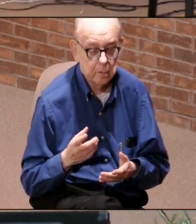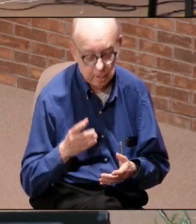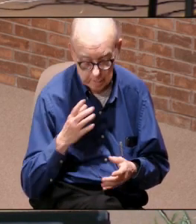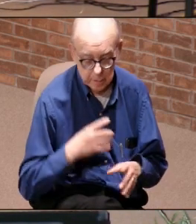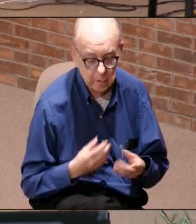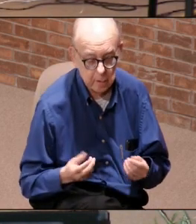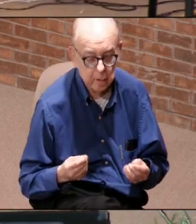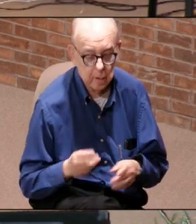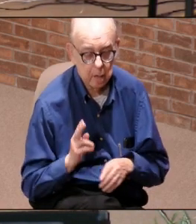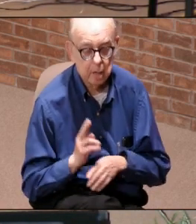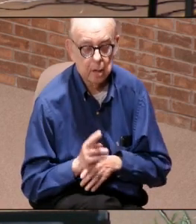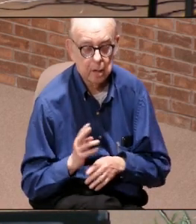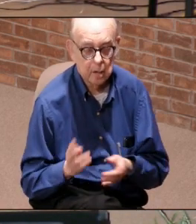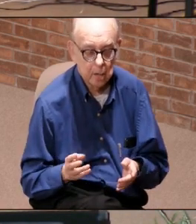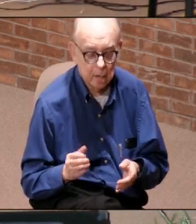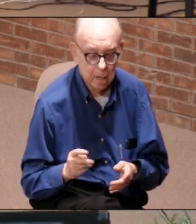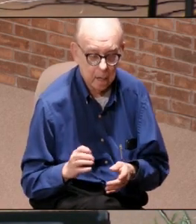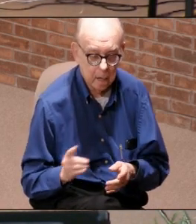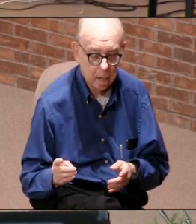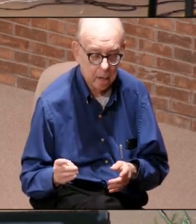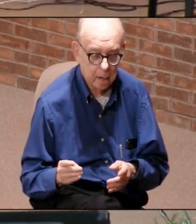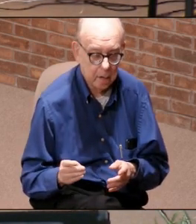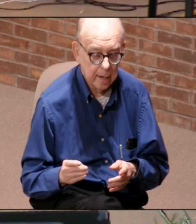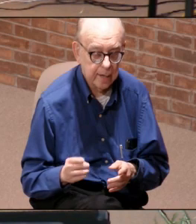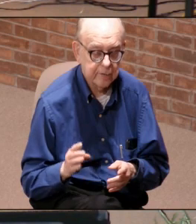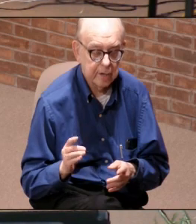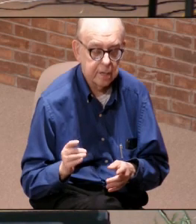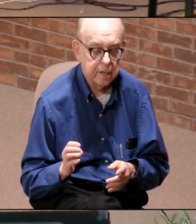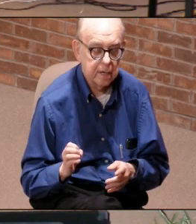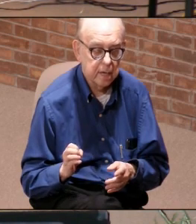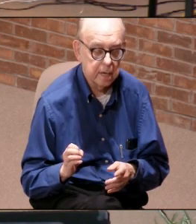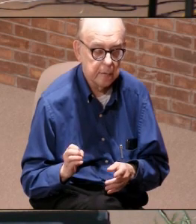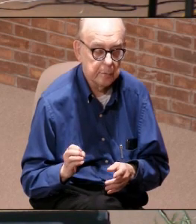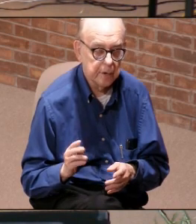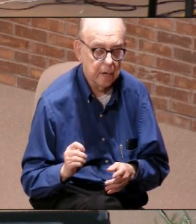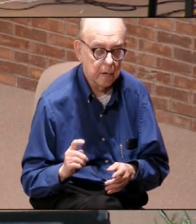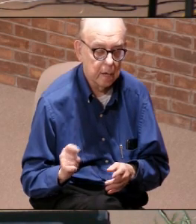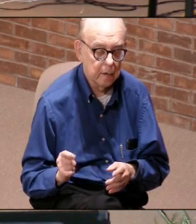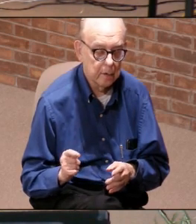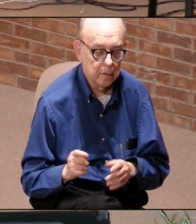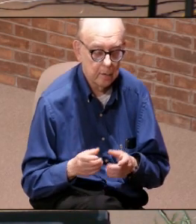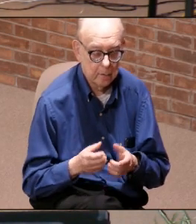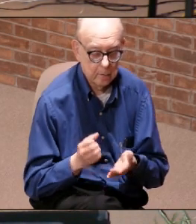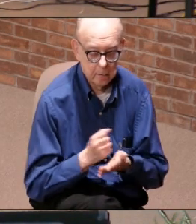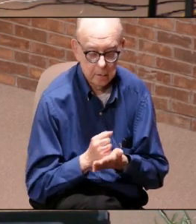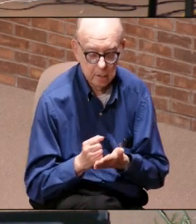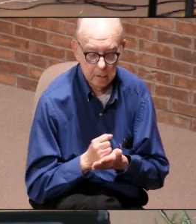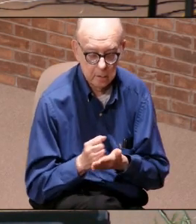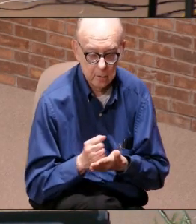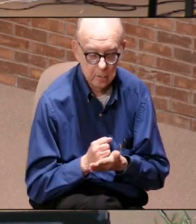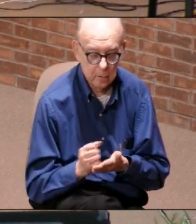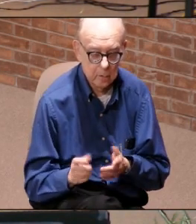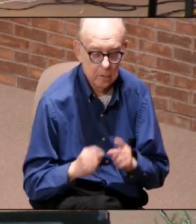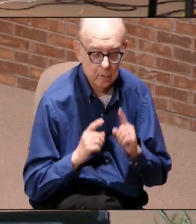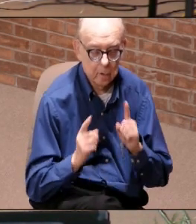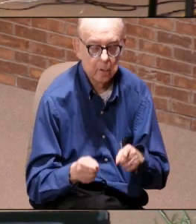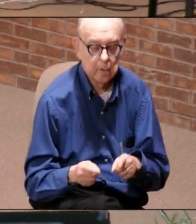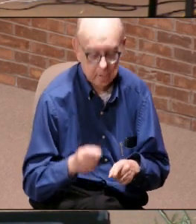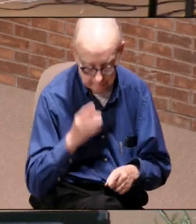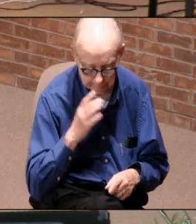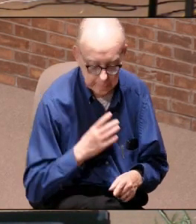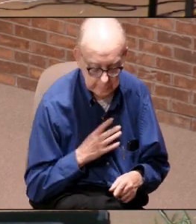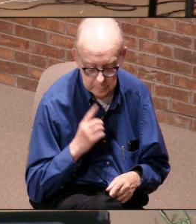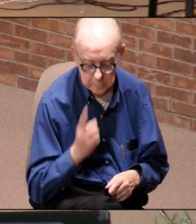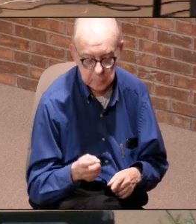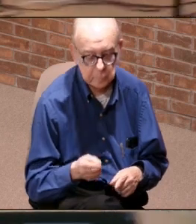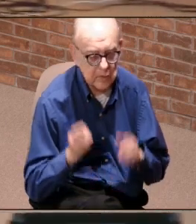do? He used his card as a debit card. And here's what he does. He goes up to the guy